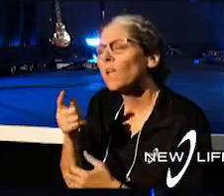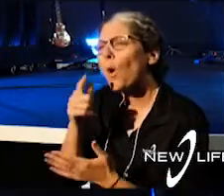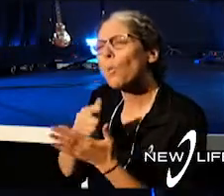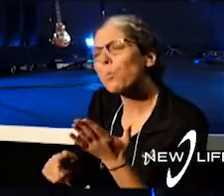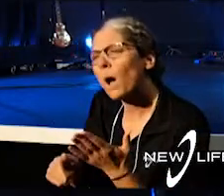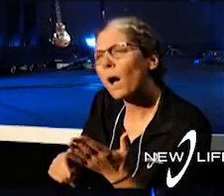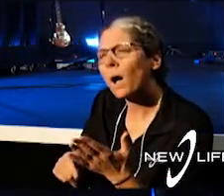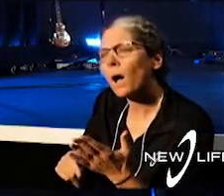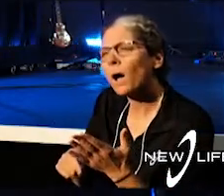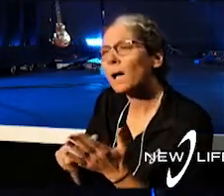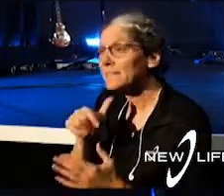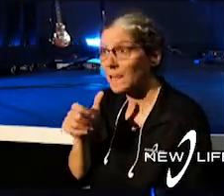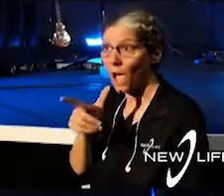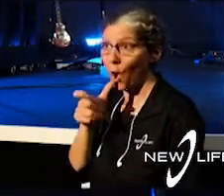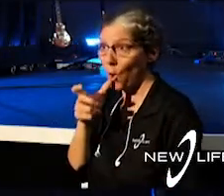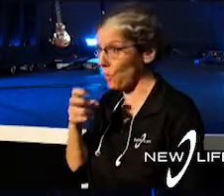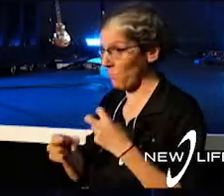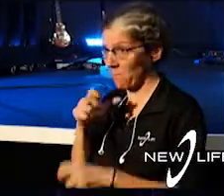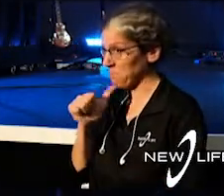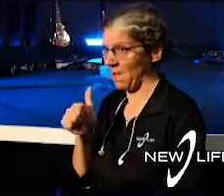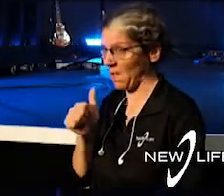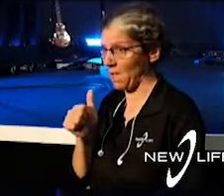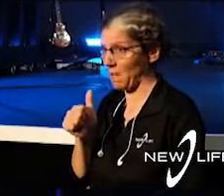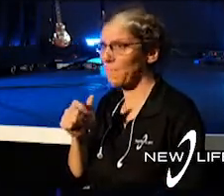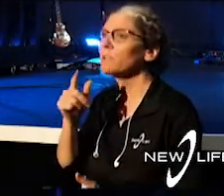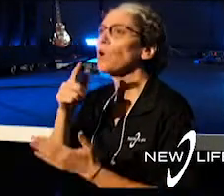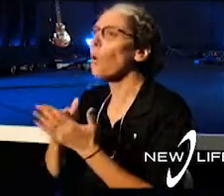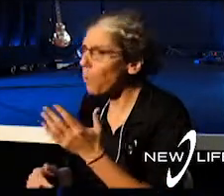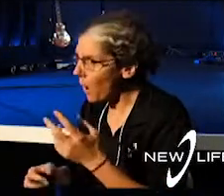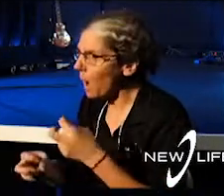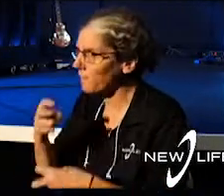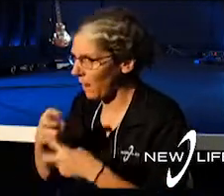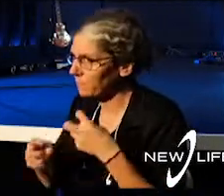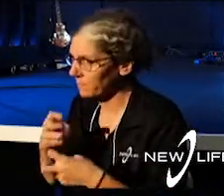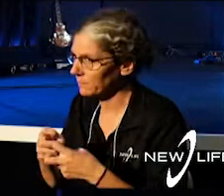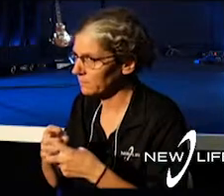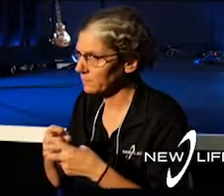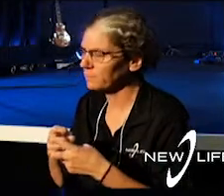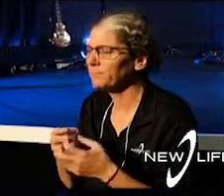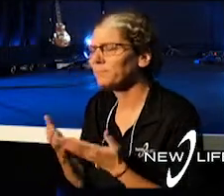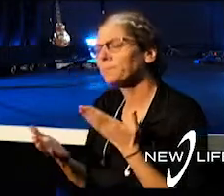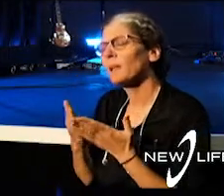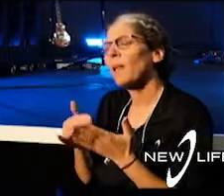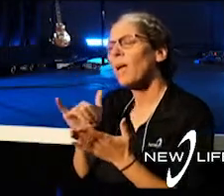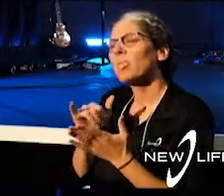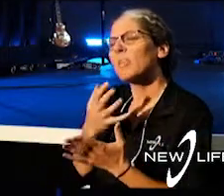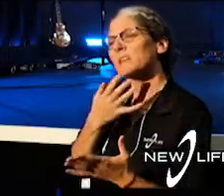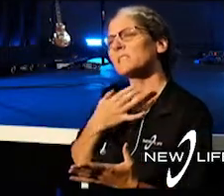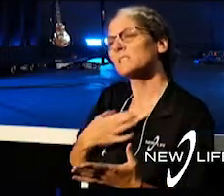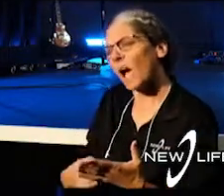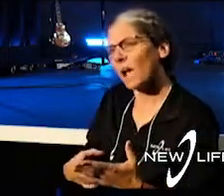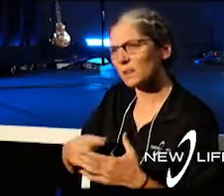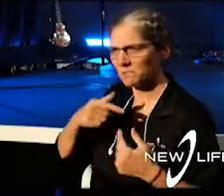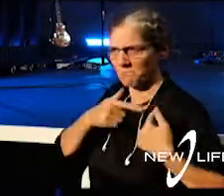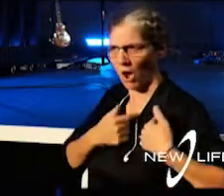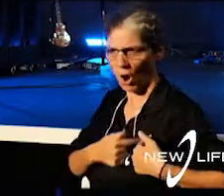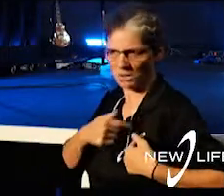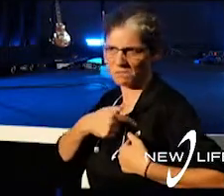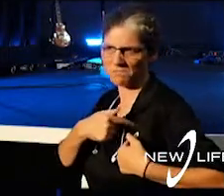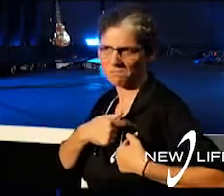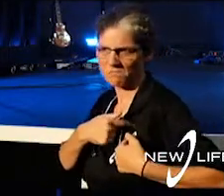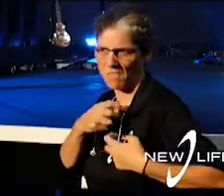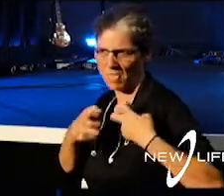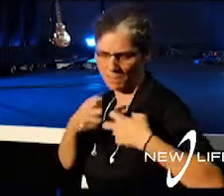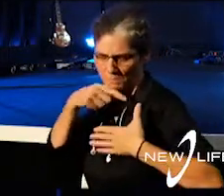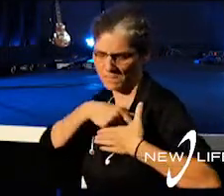problem. It's a what problem. James says the what that causes conflict in our lives are the desires in our own hearts. Now, the